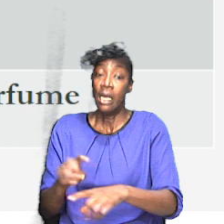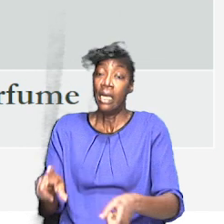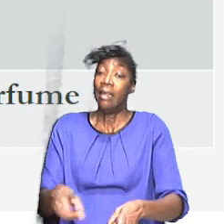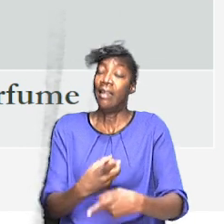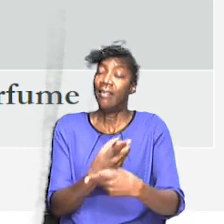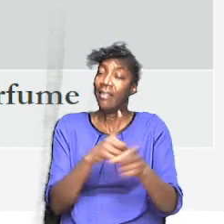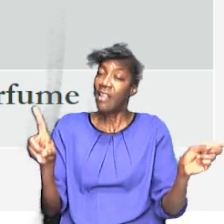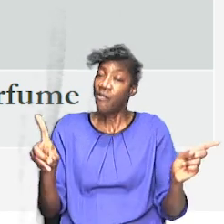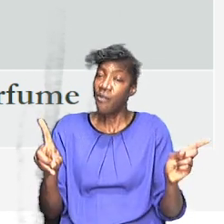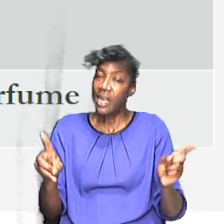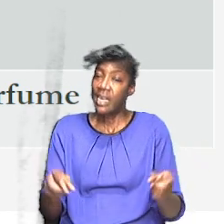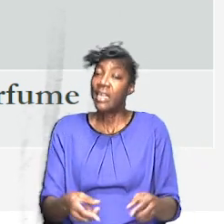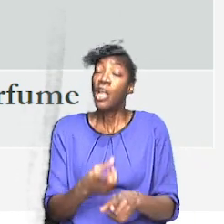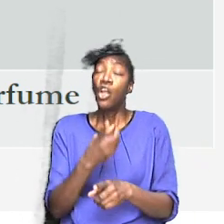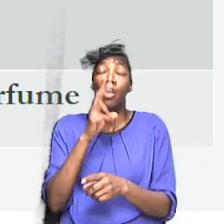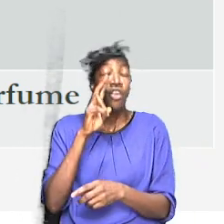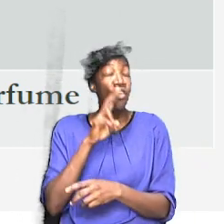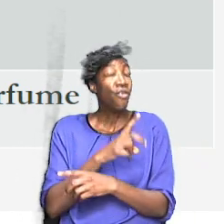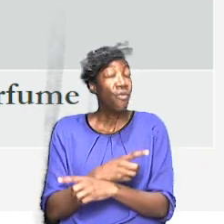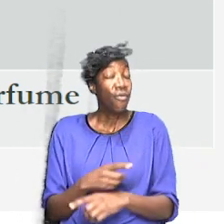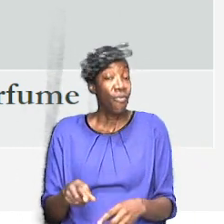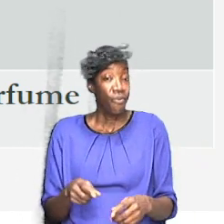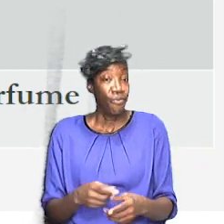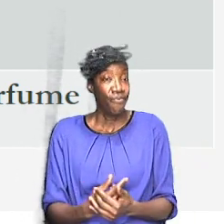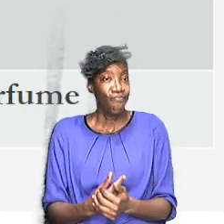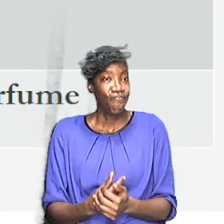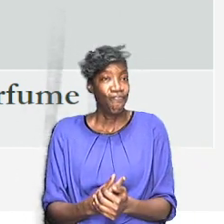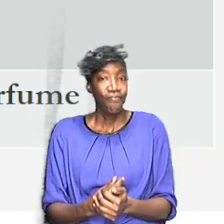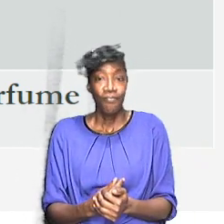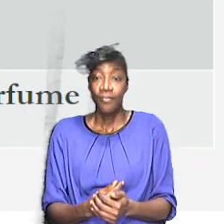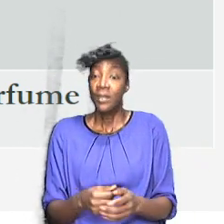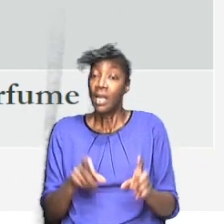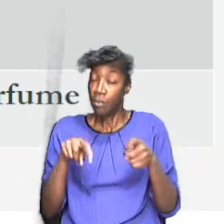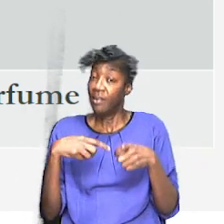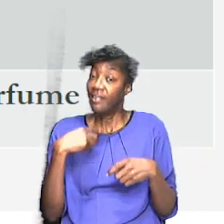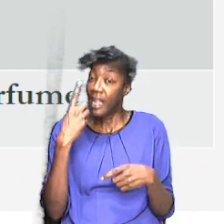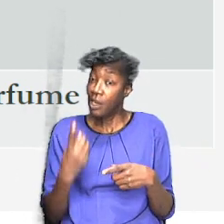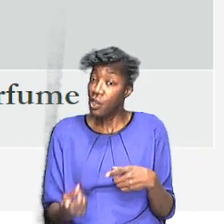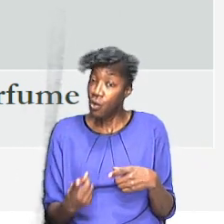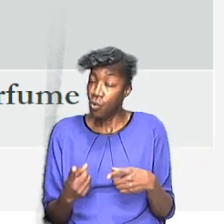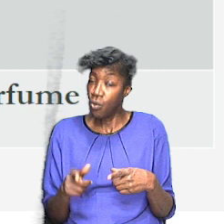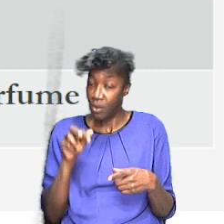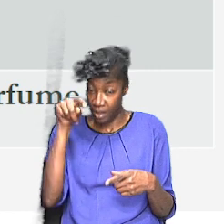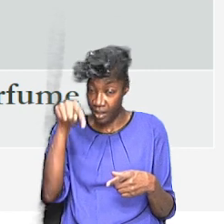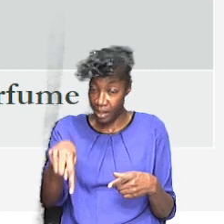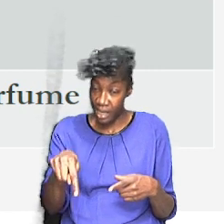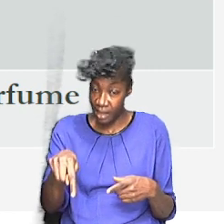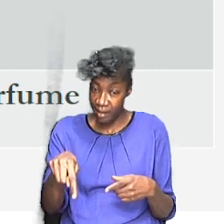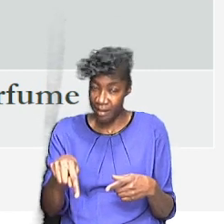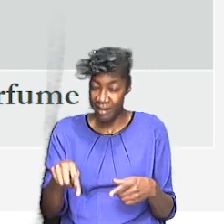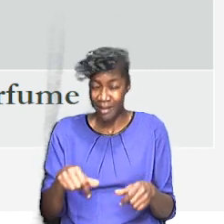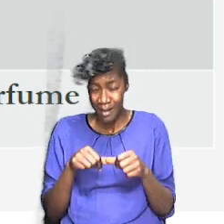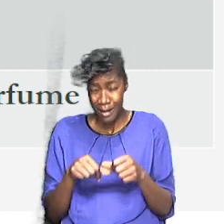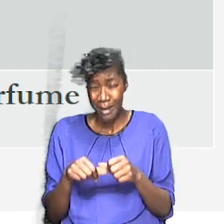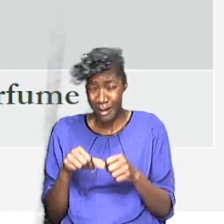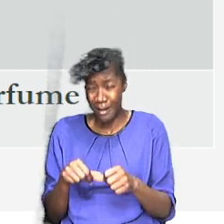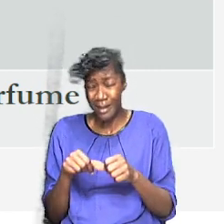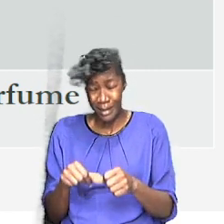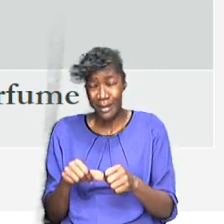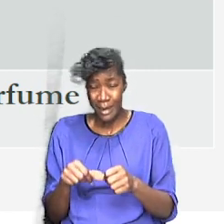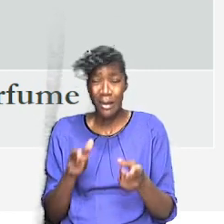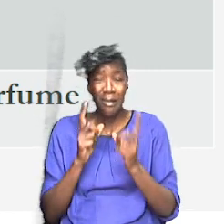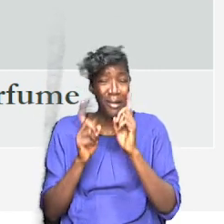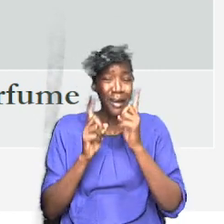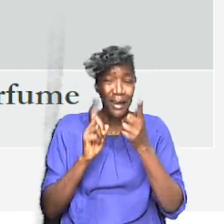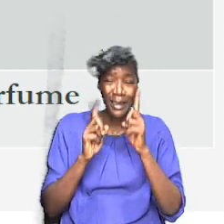was taking place in Luke chapter 7 and Matthew chapter 6. But I must tell you, brethren, that this has been an ongoing debate, and you have